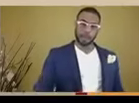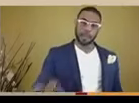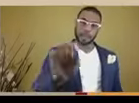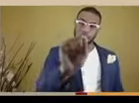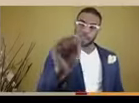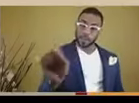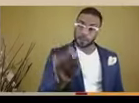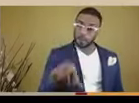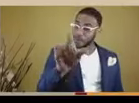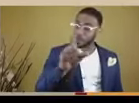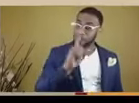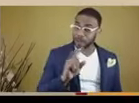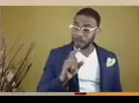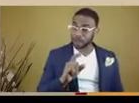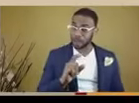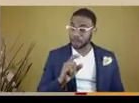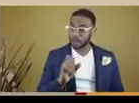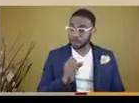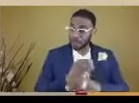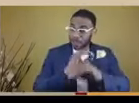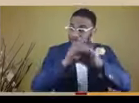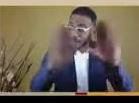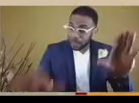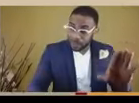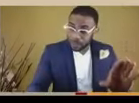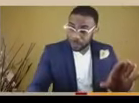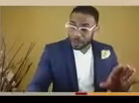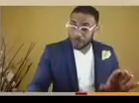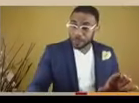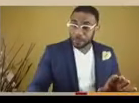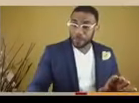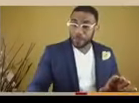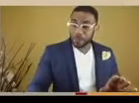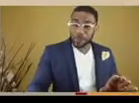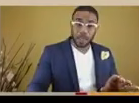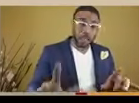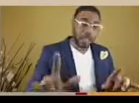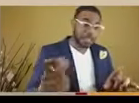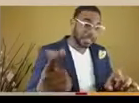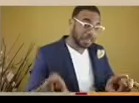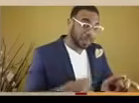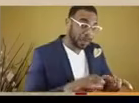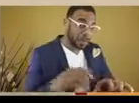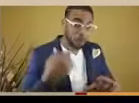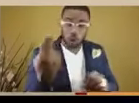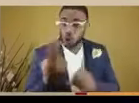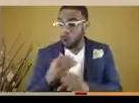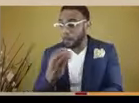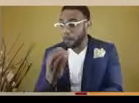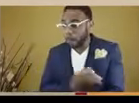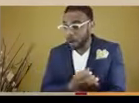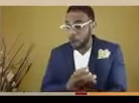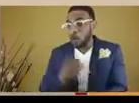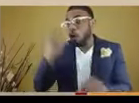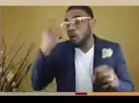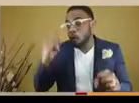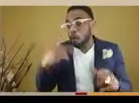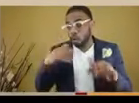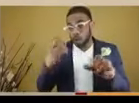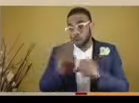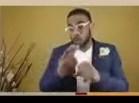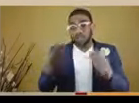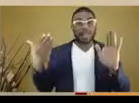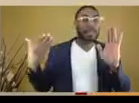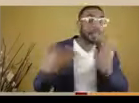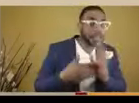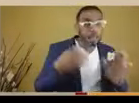be made clear that just as much as we use our power for, we can use it against.